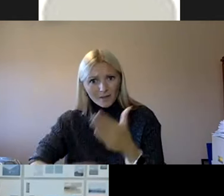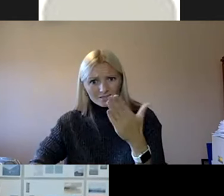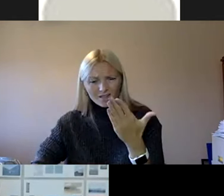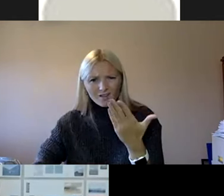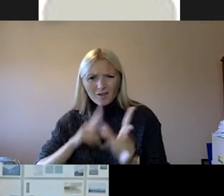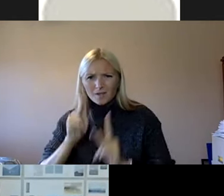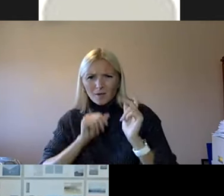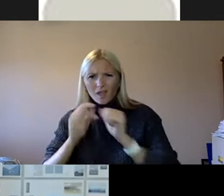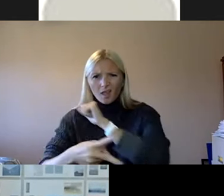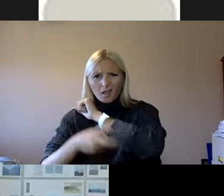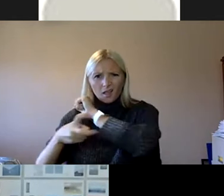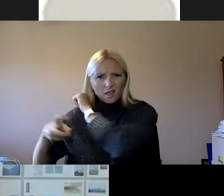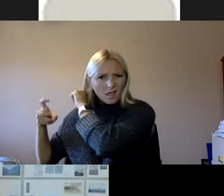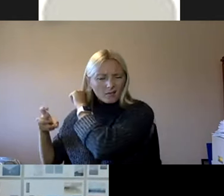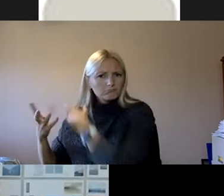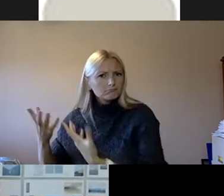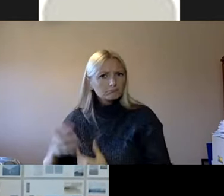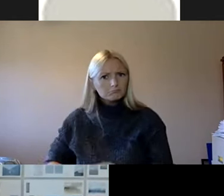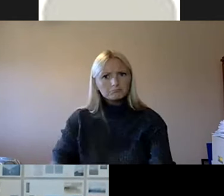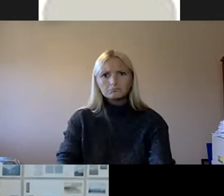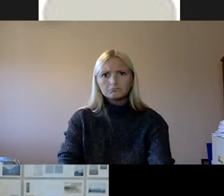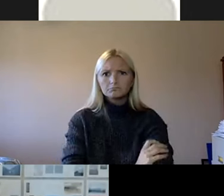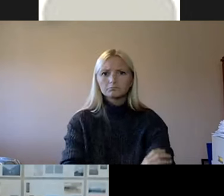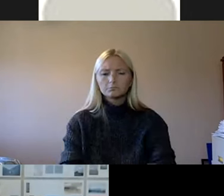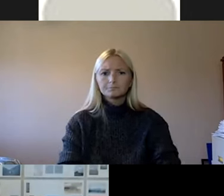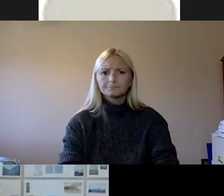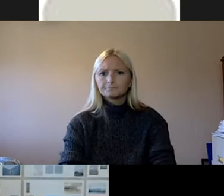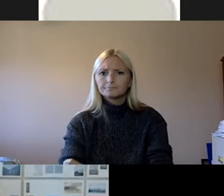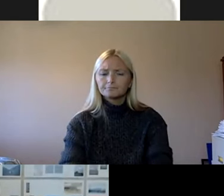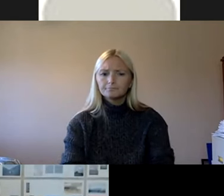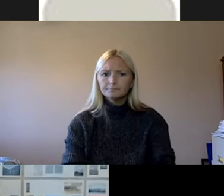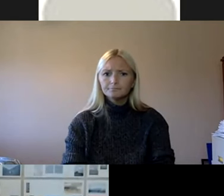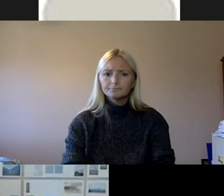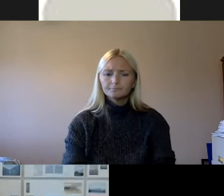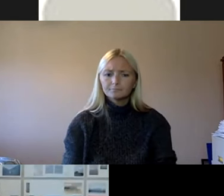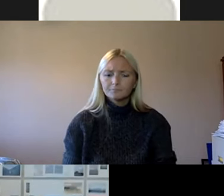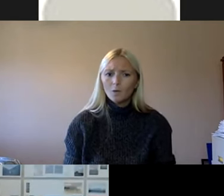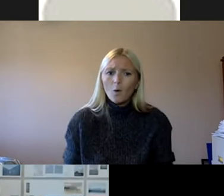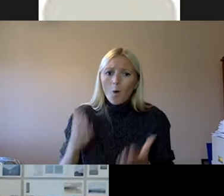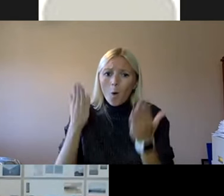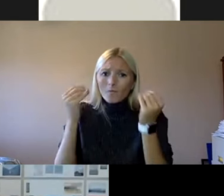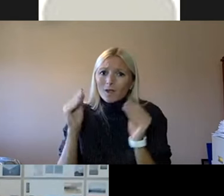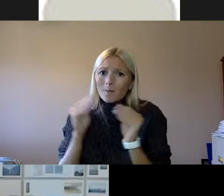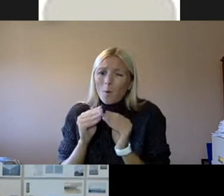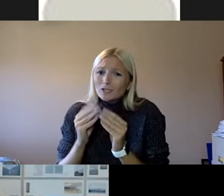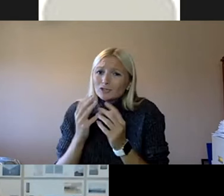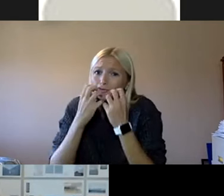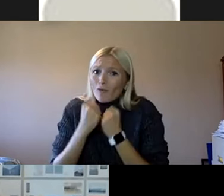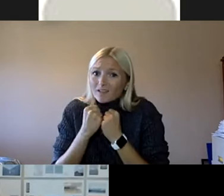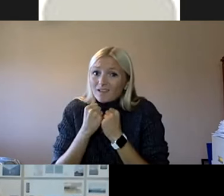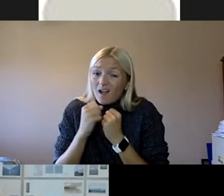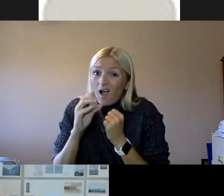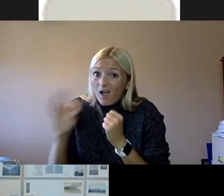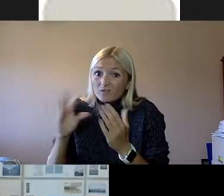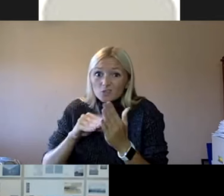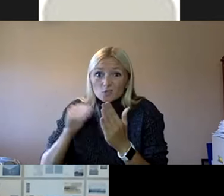really that important. So we could really probably be more trusting of the